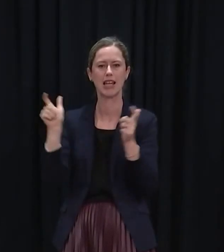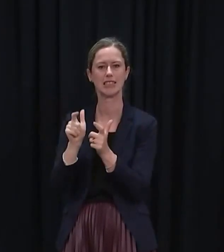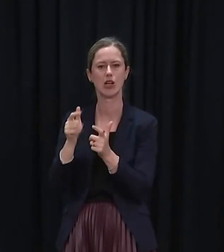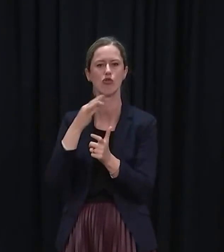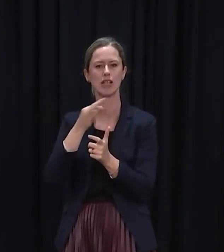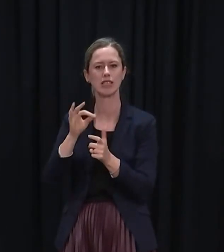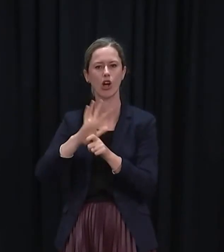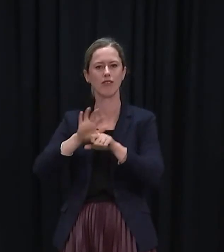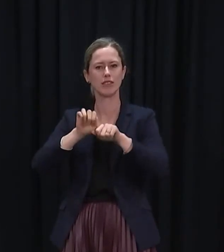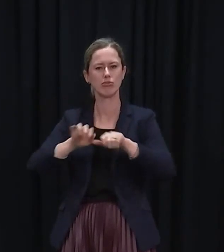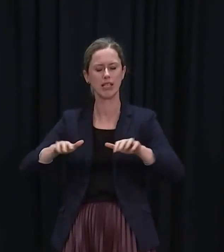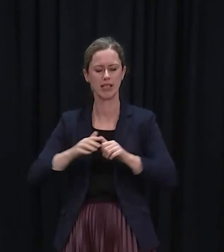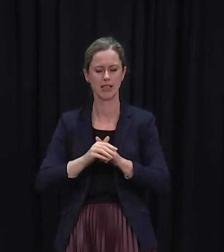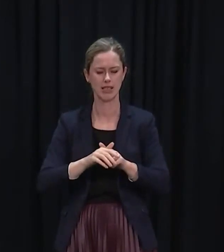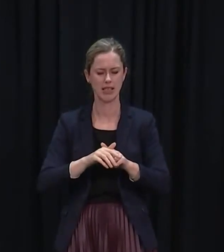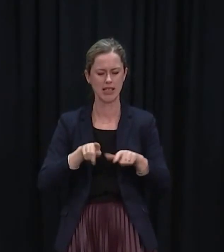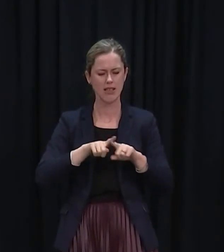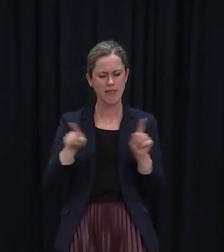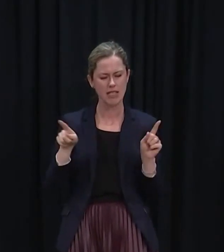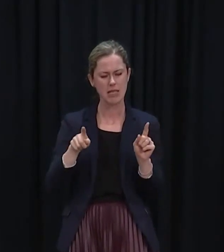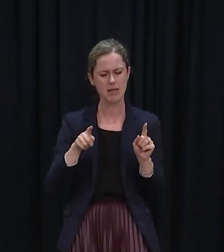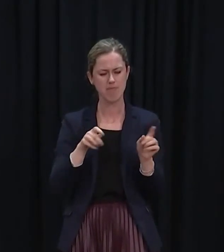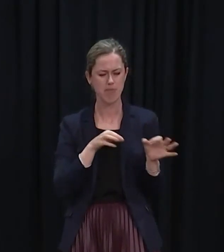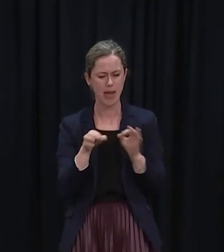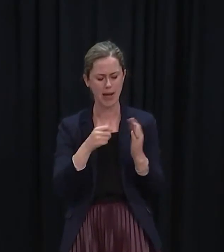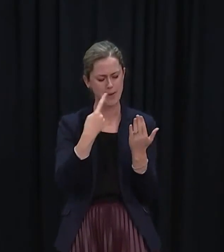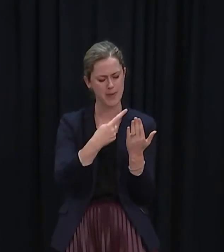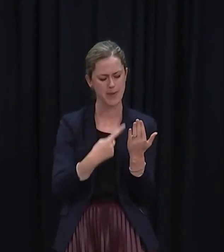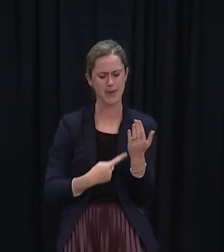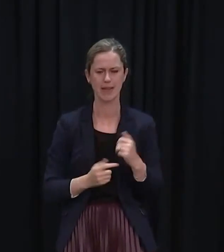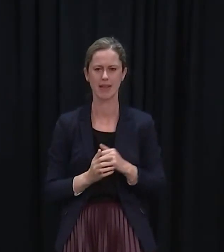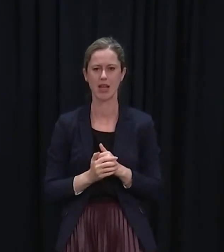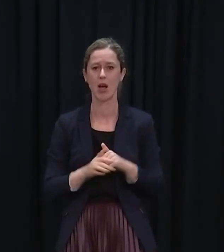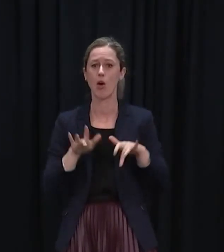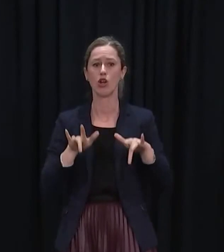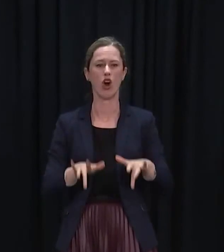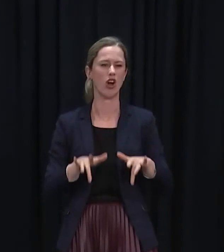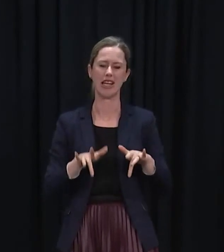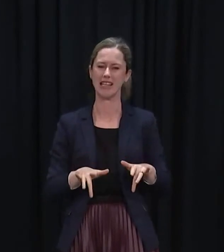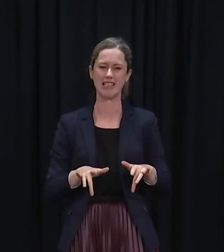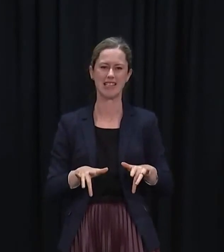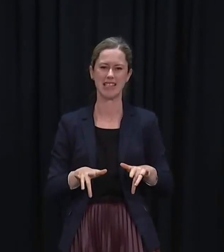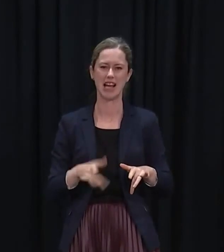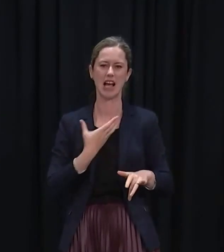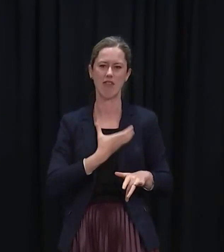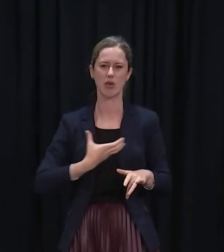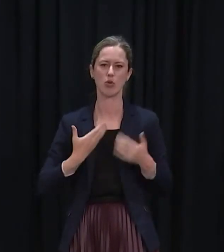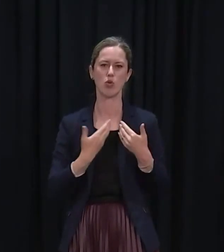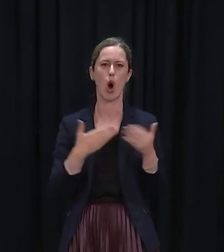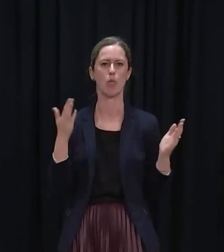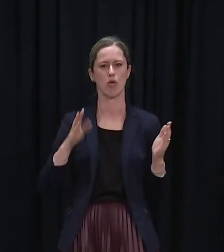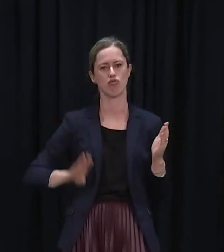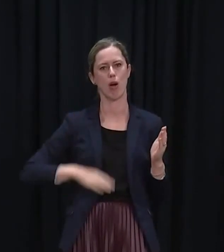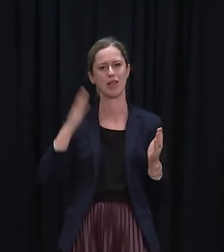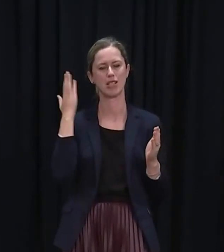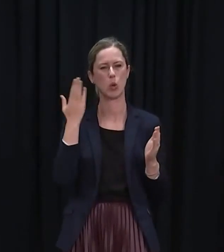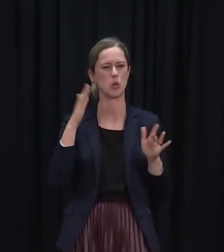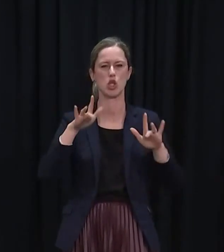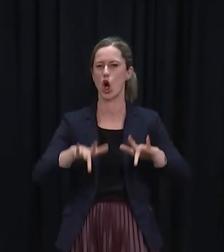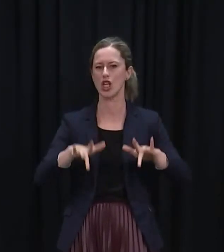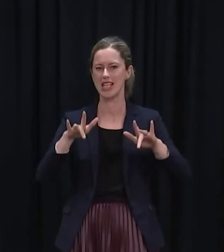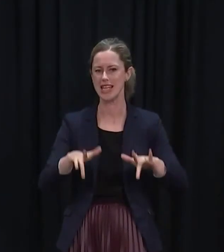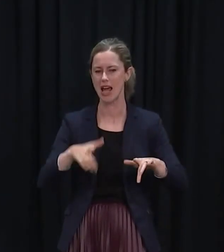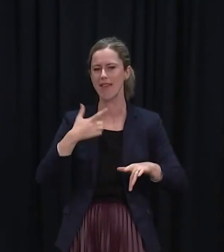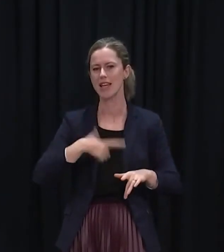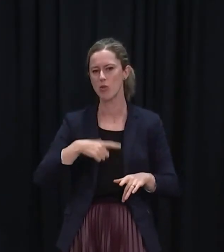So just working through the logistical details of that. We're not at that point where we would be comfortable opening primary schools yet.